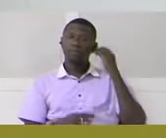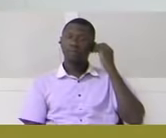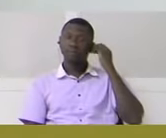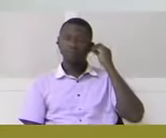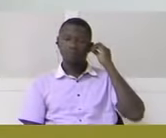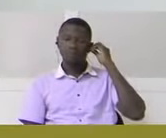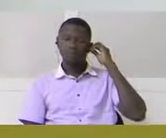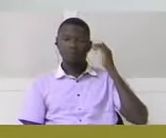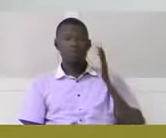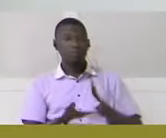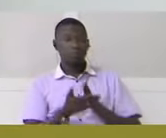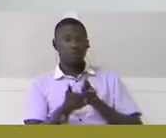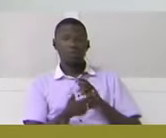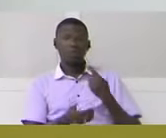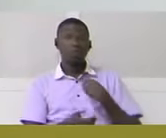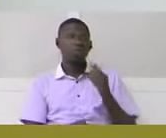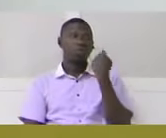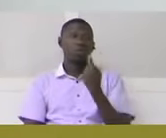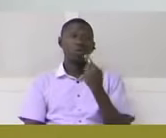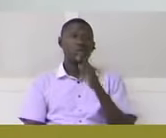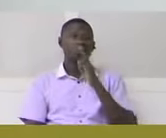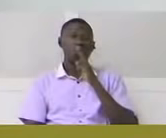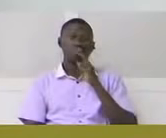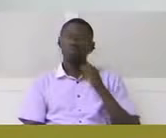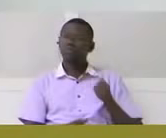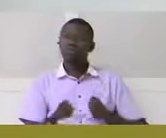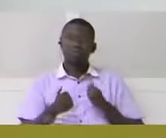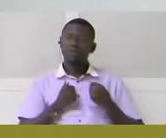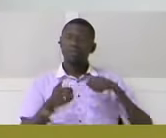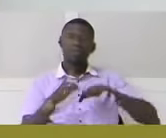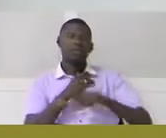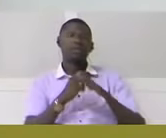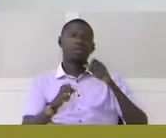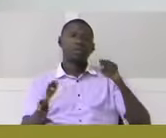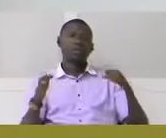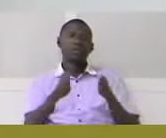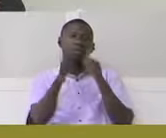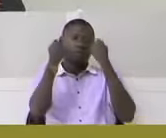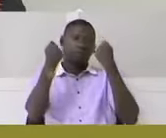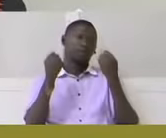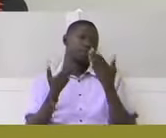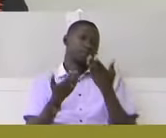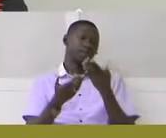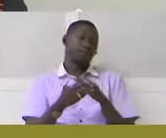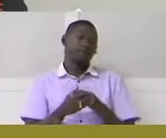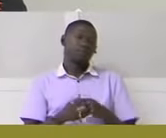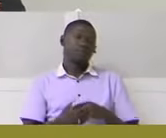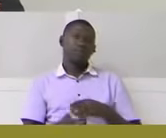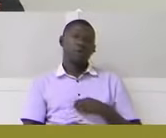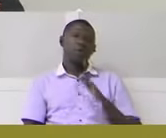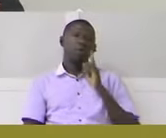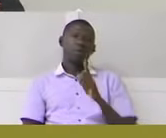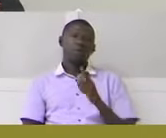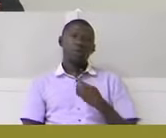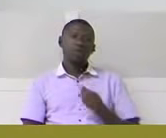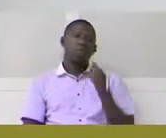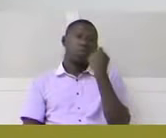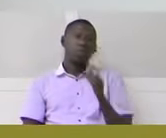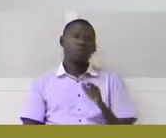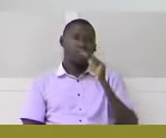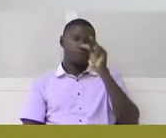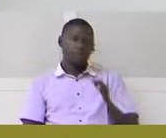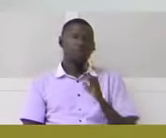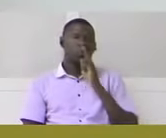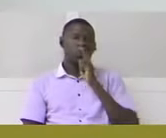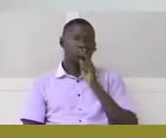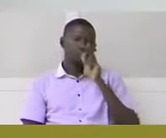victim. Tonya tonya adamamun ke moti me nyalonga da blato accident kono. But he's the only guy who passed away. But I didn't know